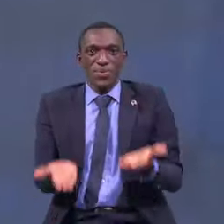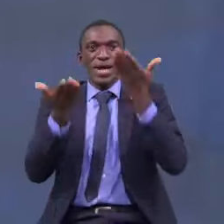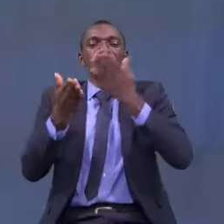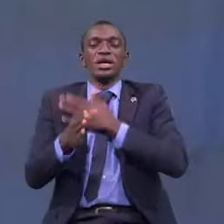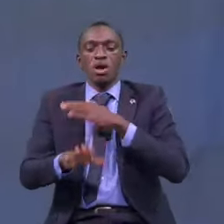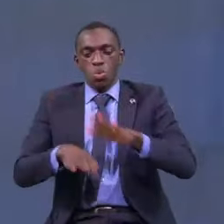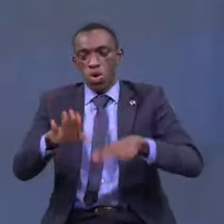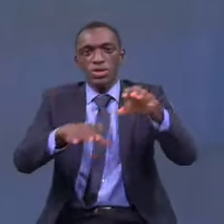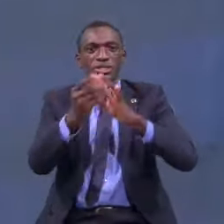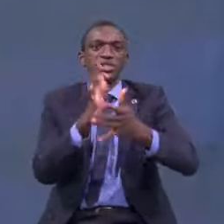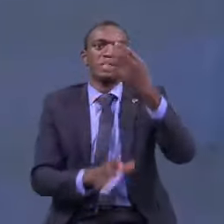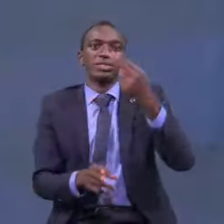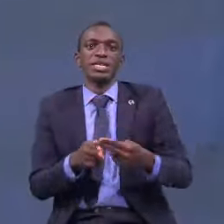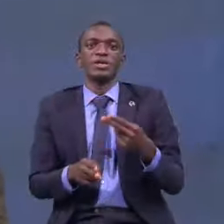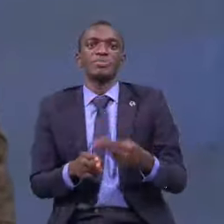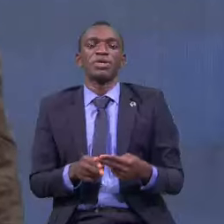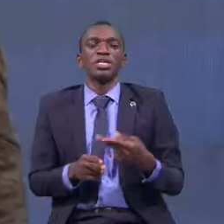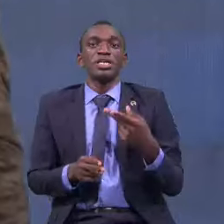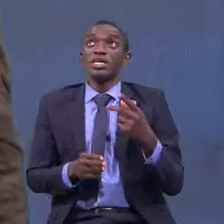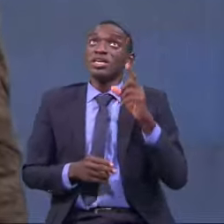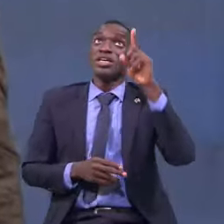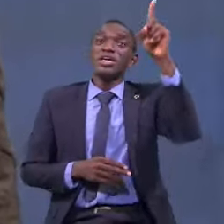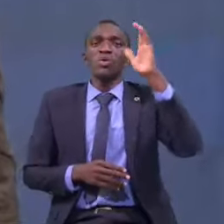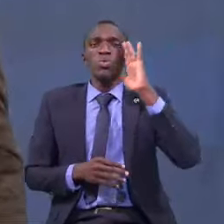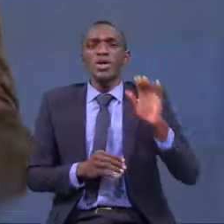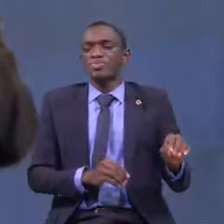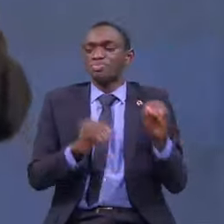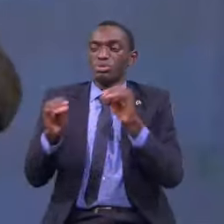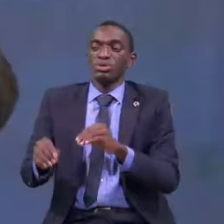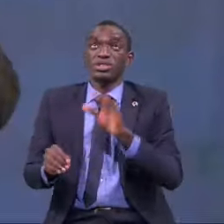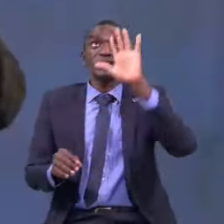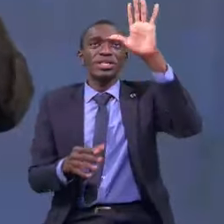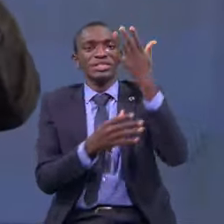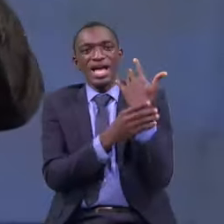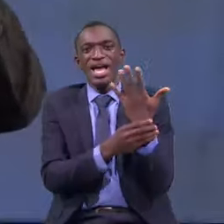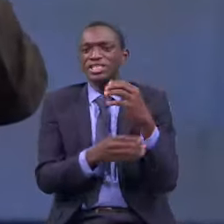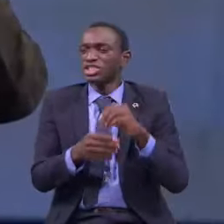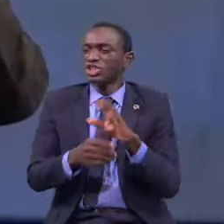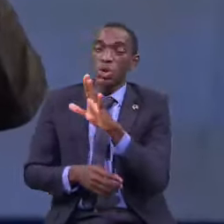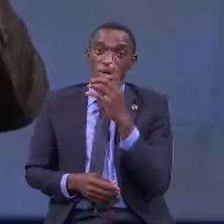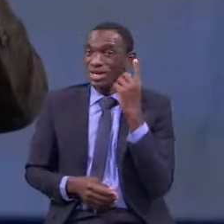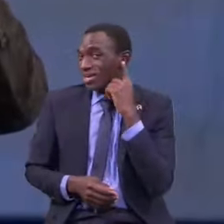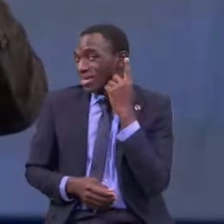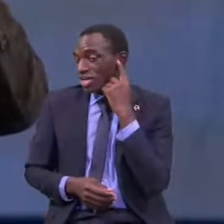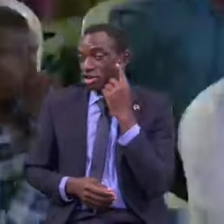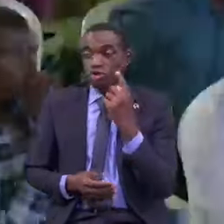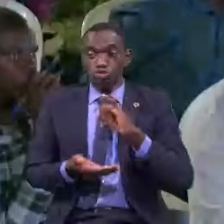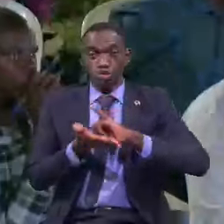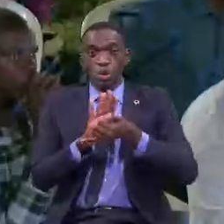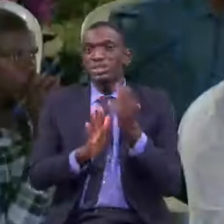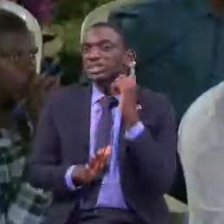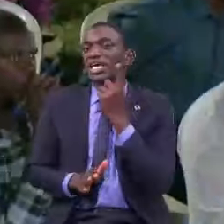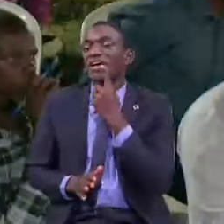walk. He will put his hands in your ear. Those deaf ears will hear again.